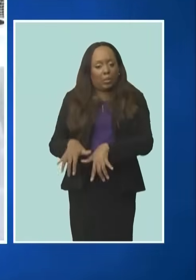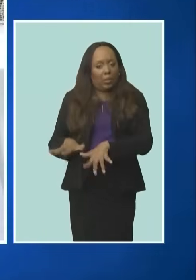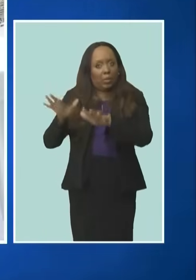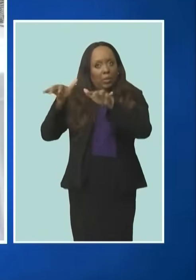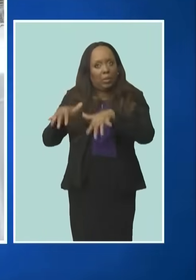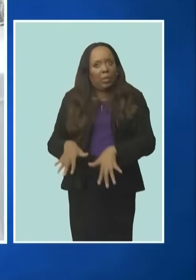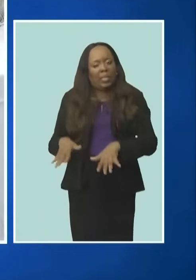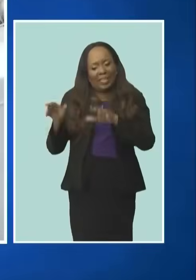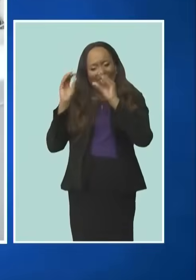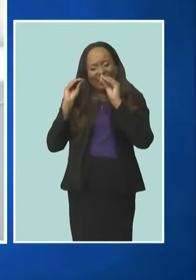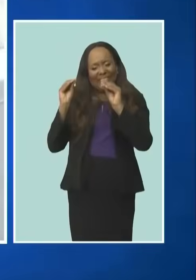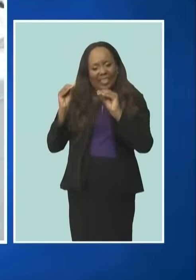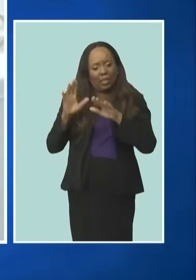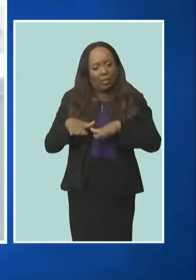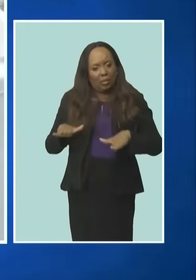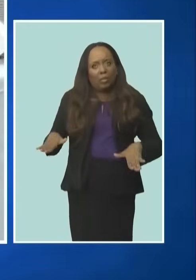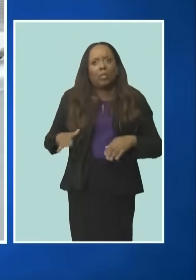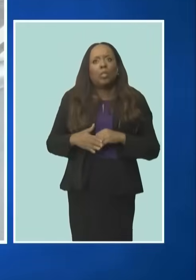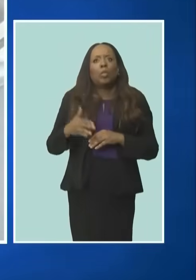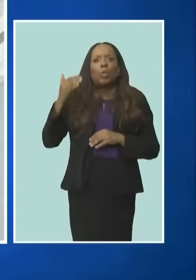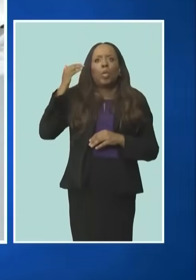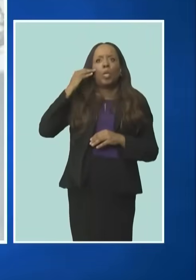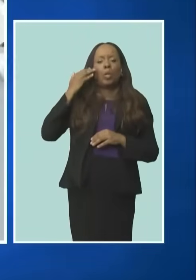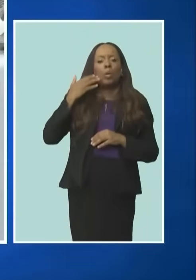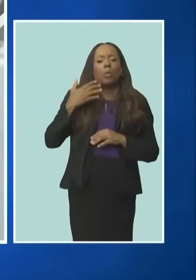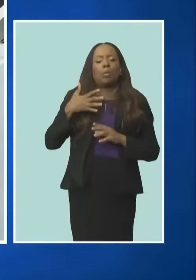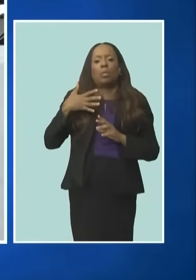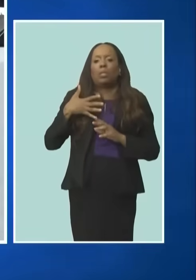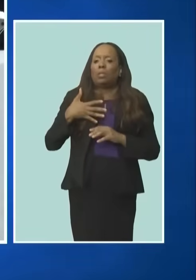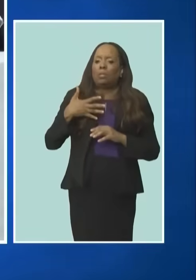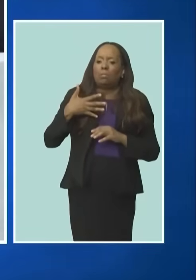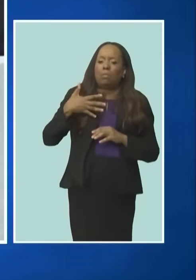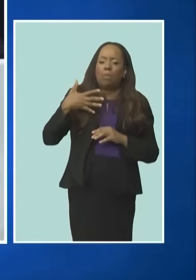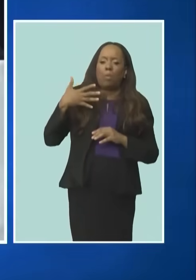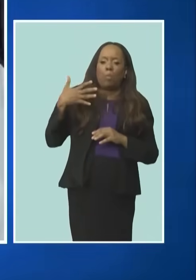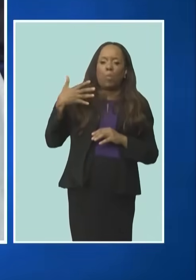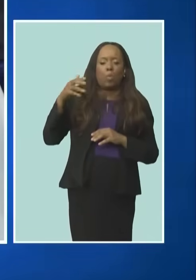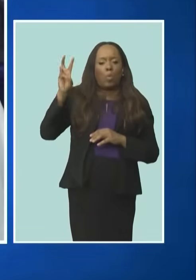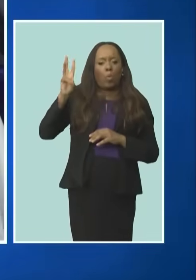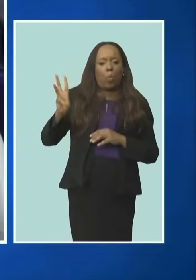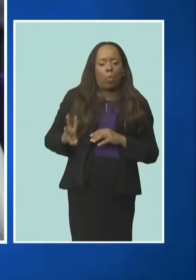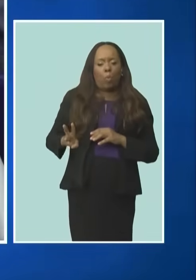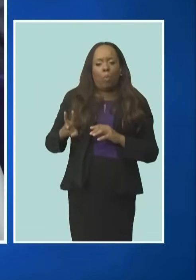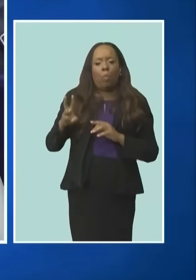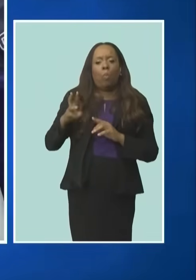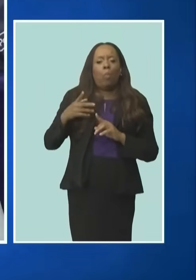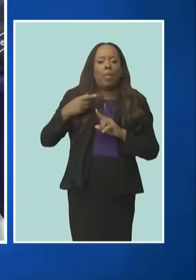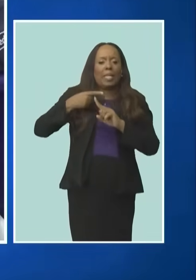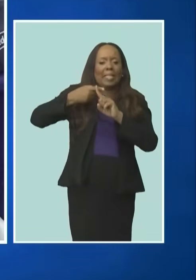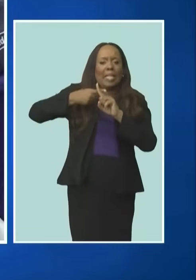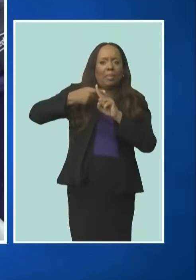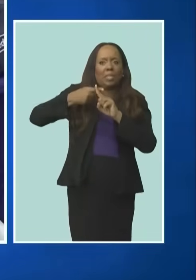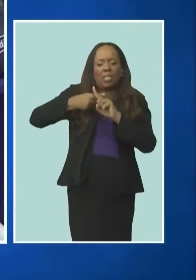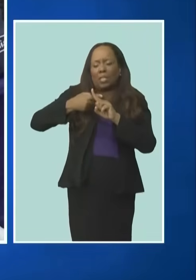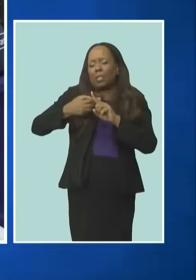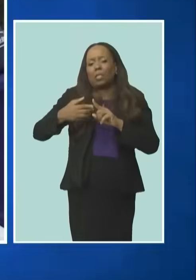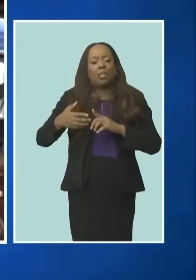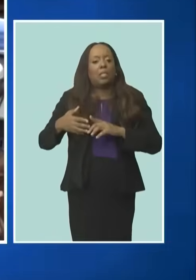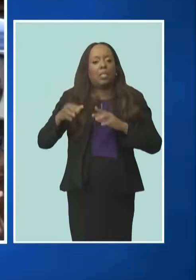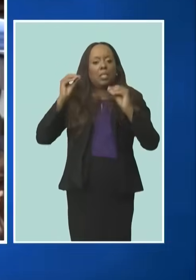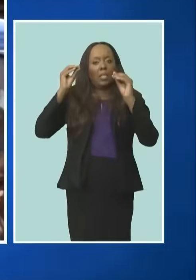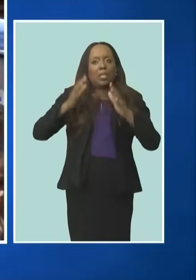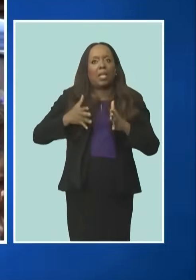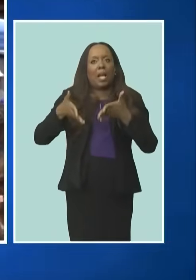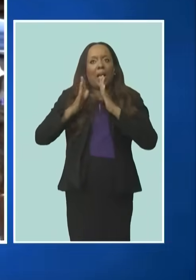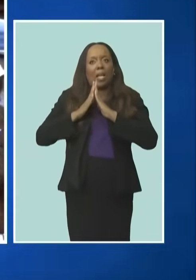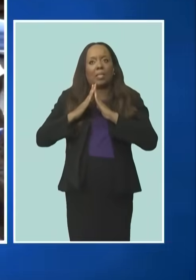is that due to the increase of temperatures, many of these teachers have been asking for donations of fans to the students, and